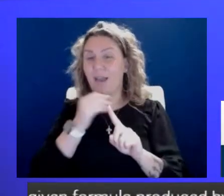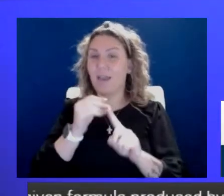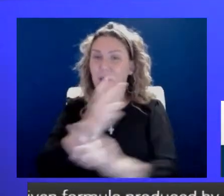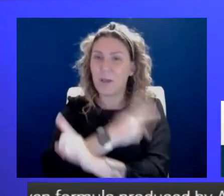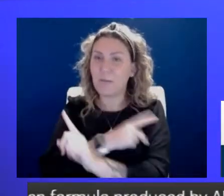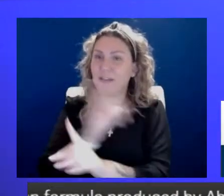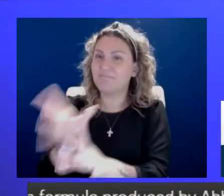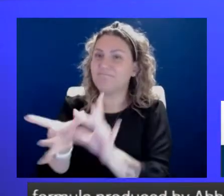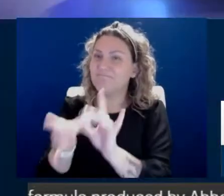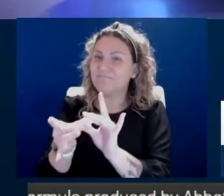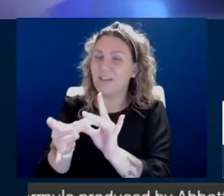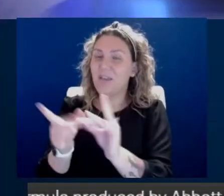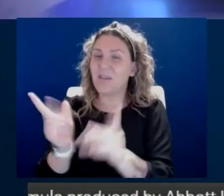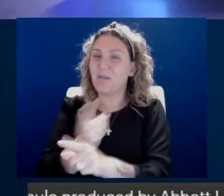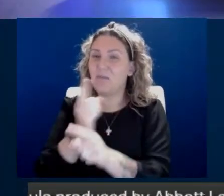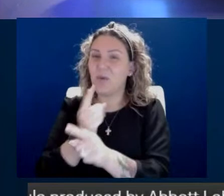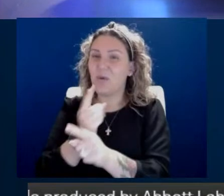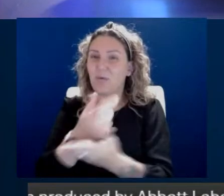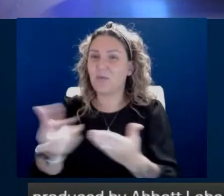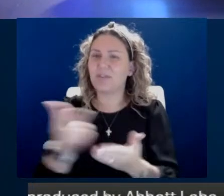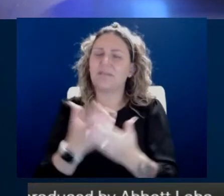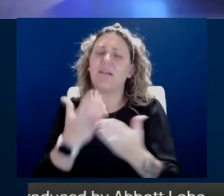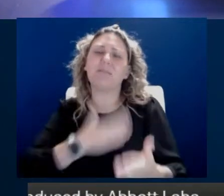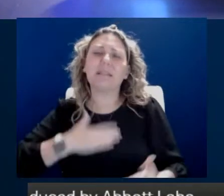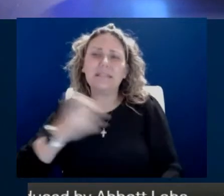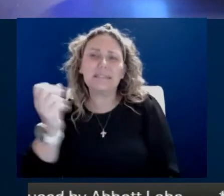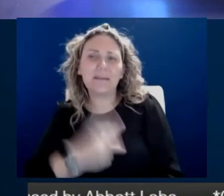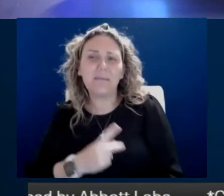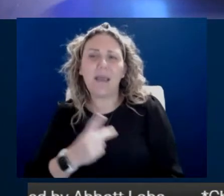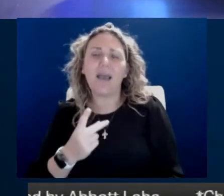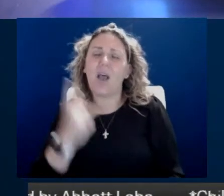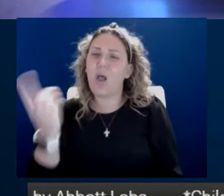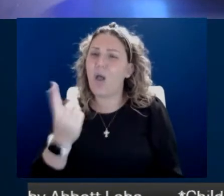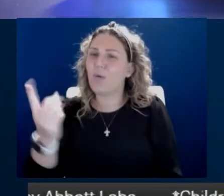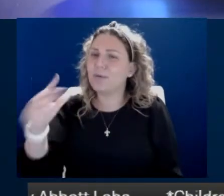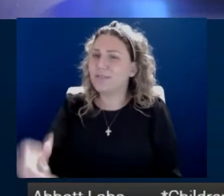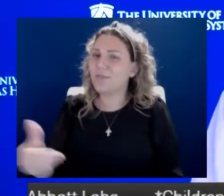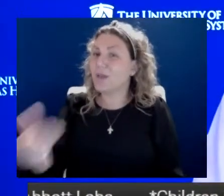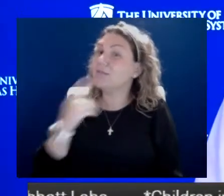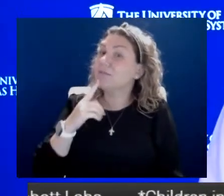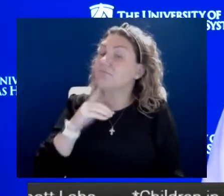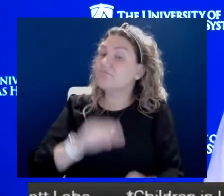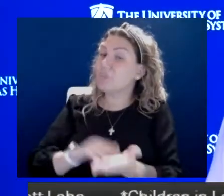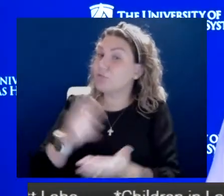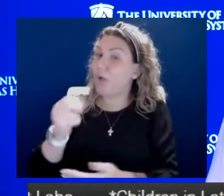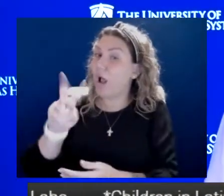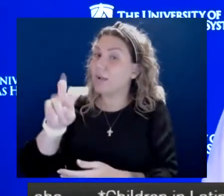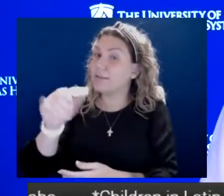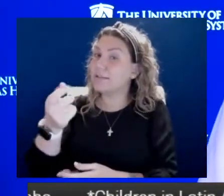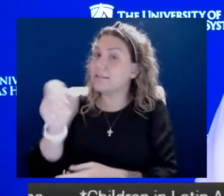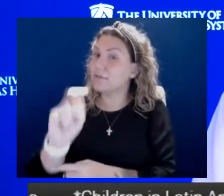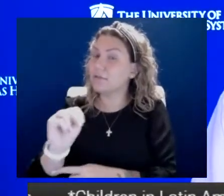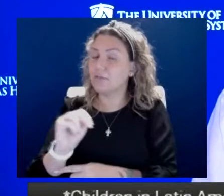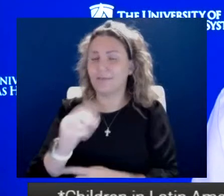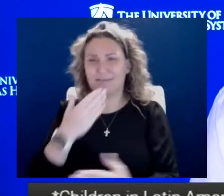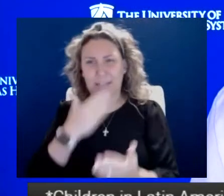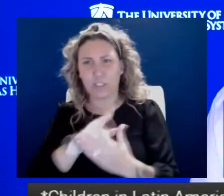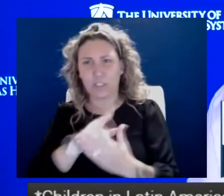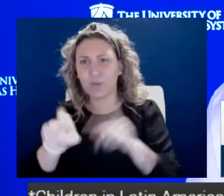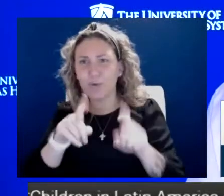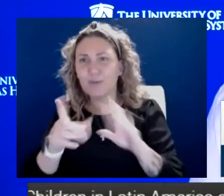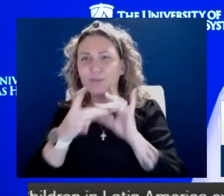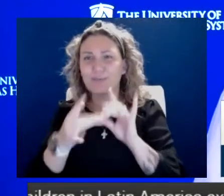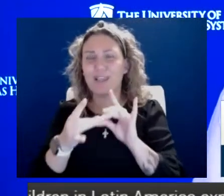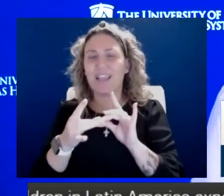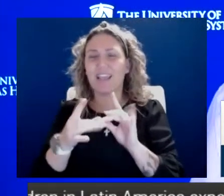resources. Please come back anytime if you have more to share. Always welcome. Dr. Hawkinson, final thoughts. I think, again, good questions about the vaccines. Hopefully